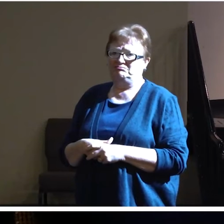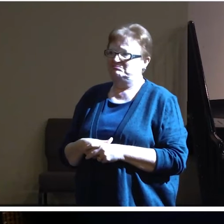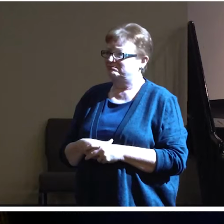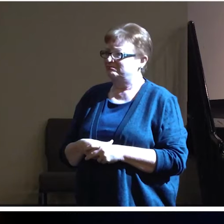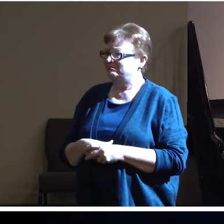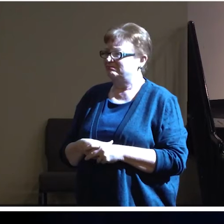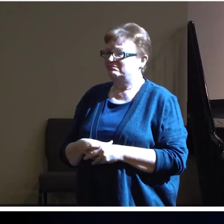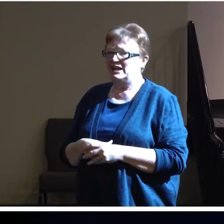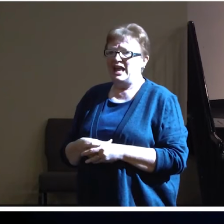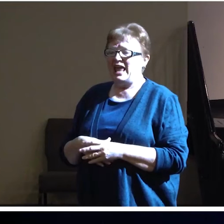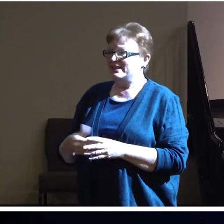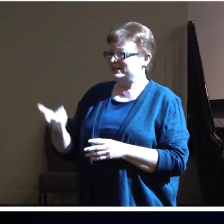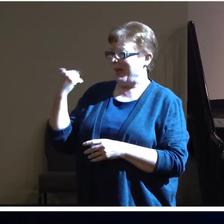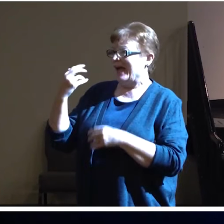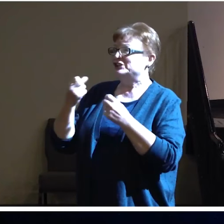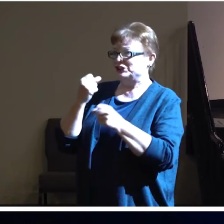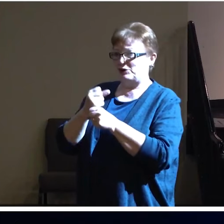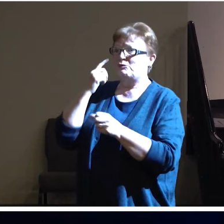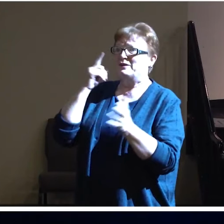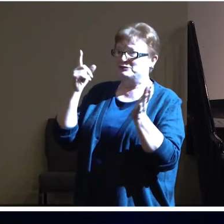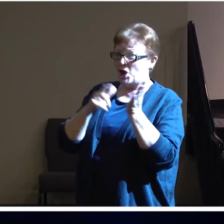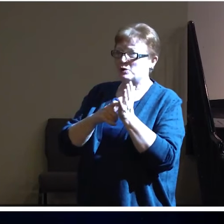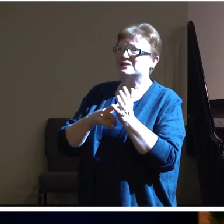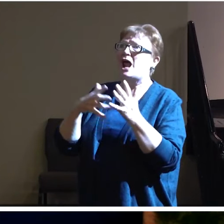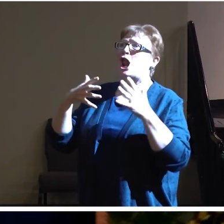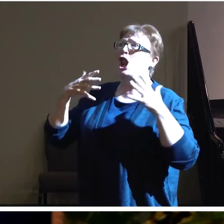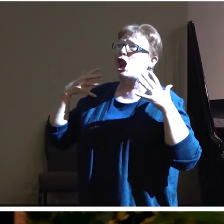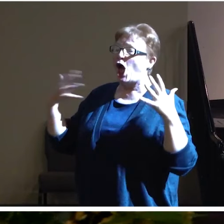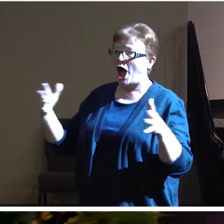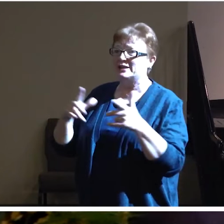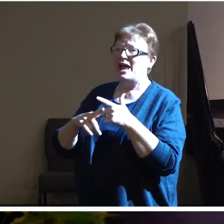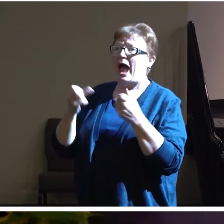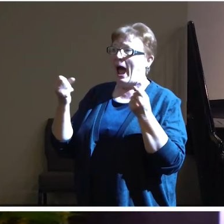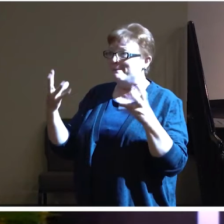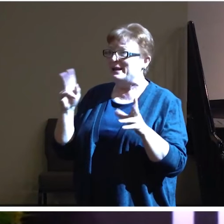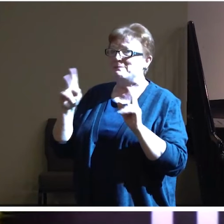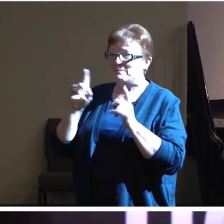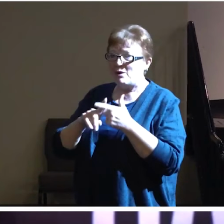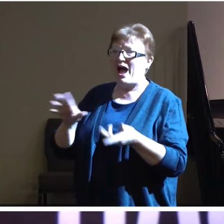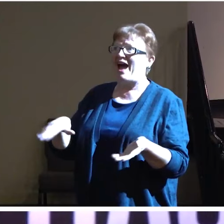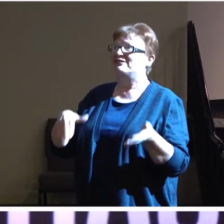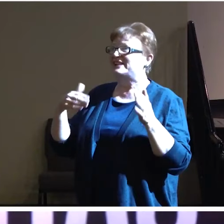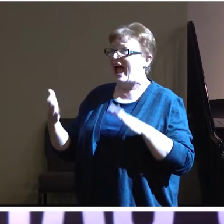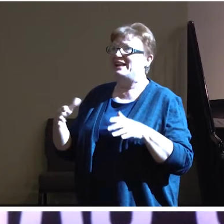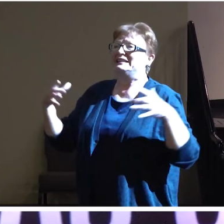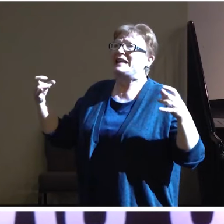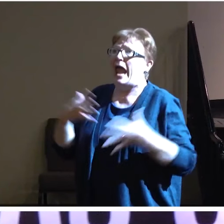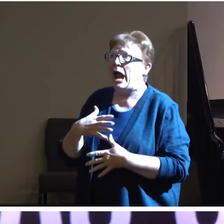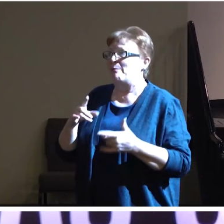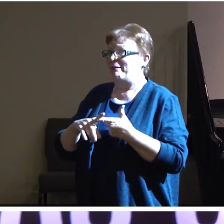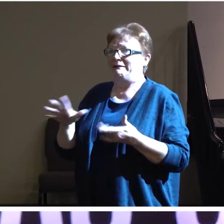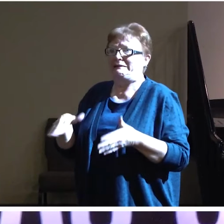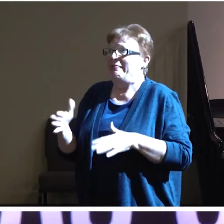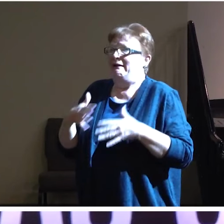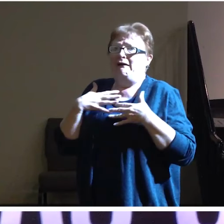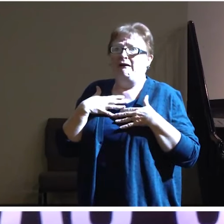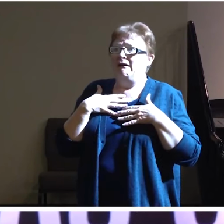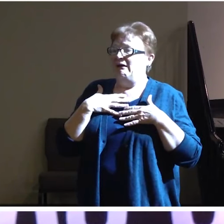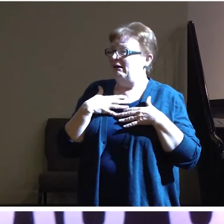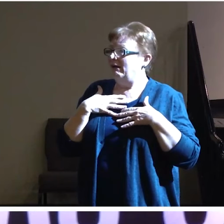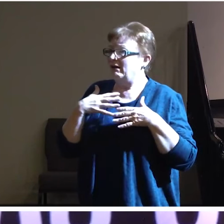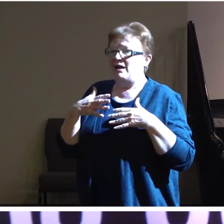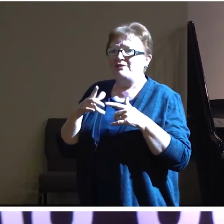And unfortunately for the past year, we've seen that in bold font. The number of people that are absolutely terrified of death to the point that they're not